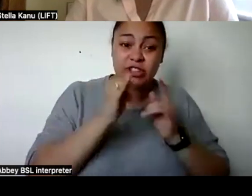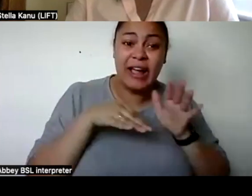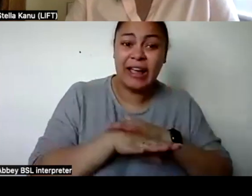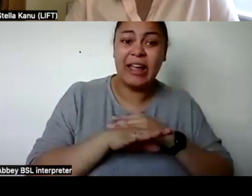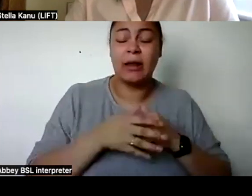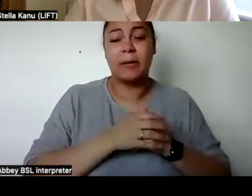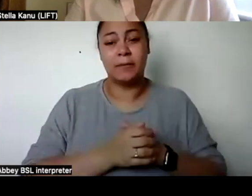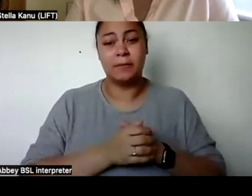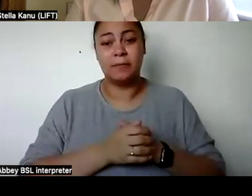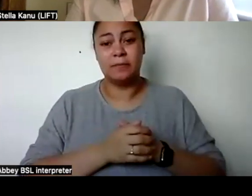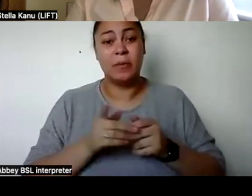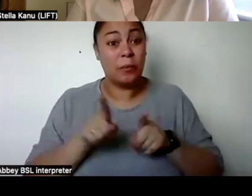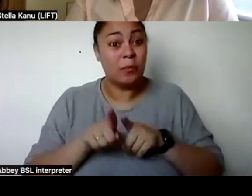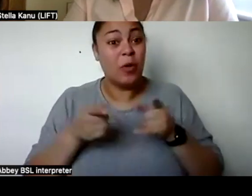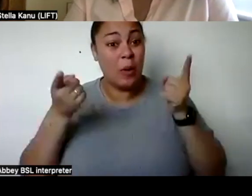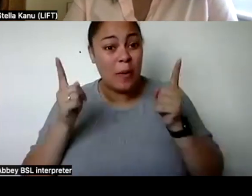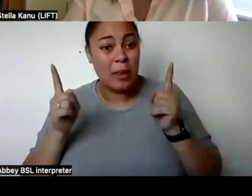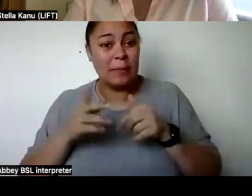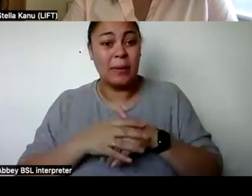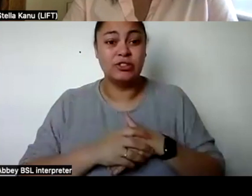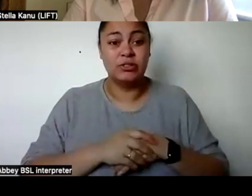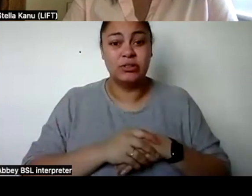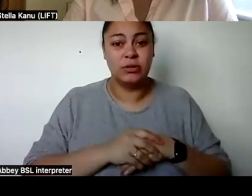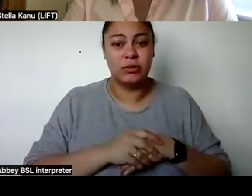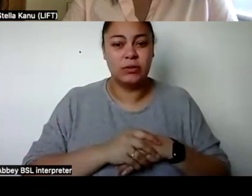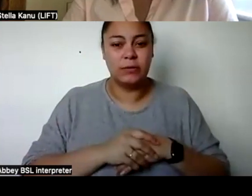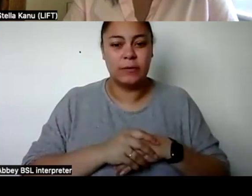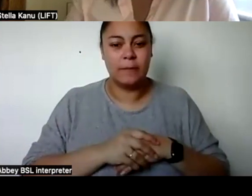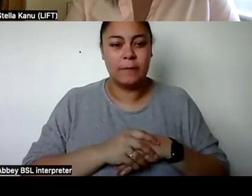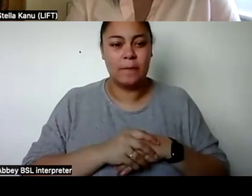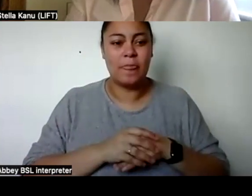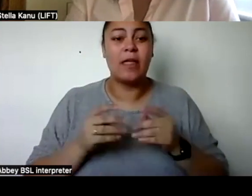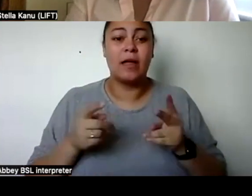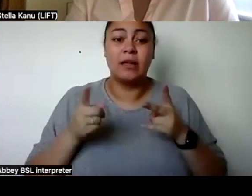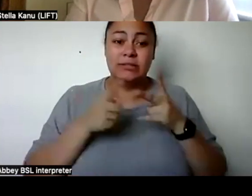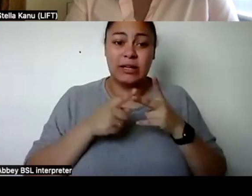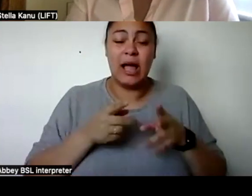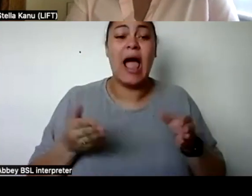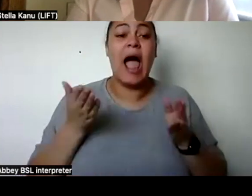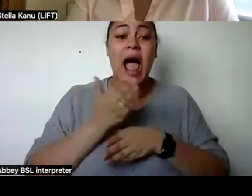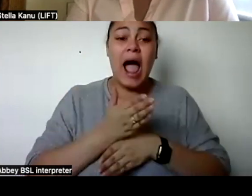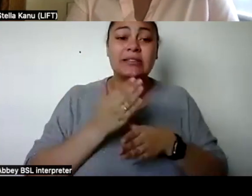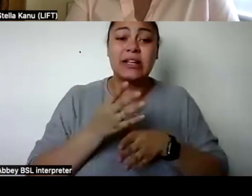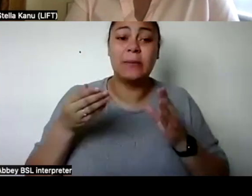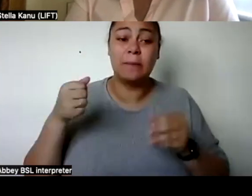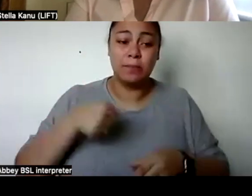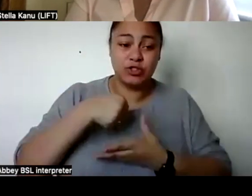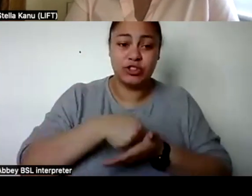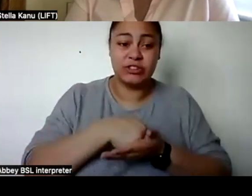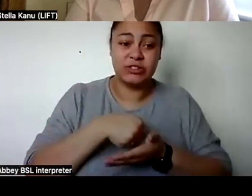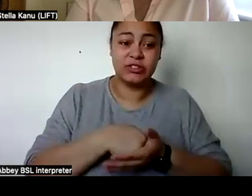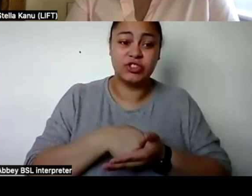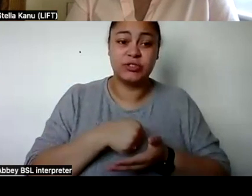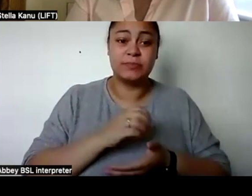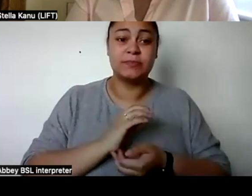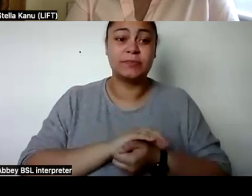actually. So then the second thing would be, we introduced an access budget, and that's that really supported all